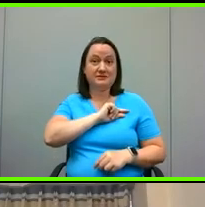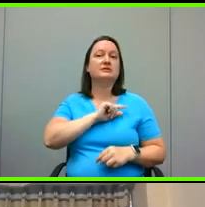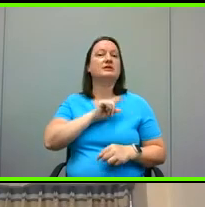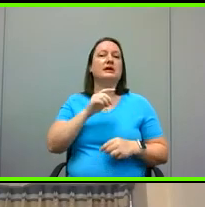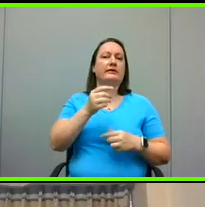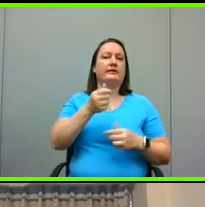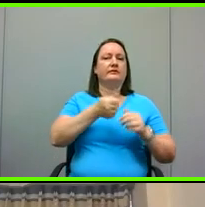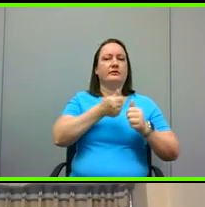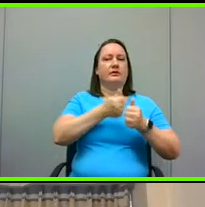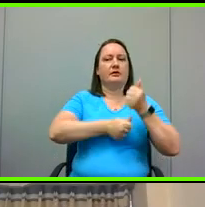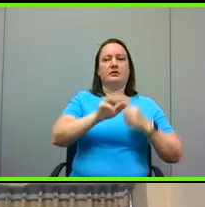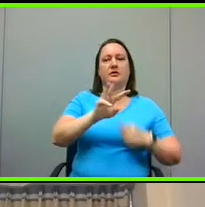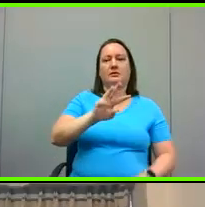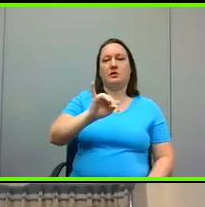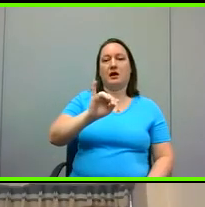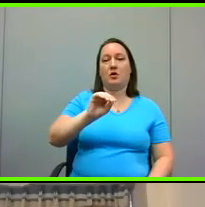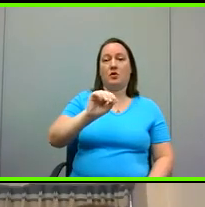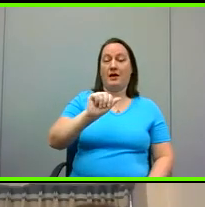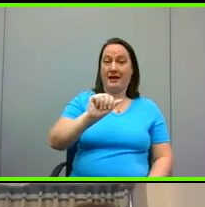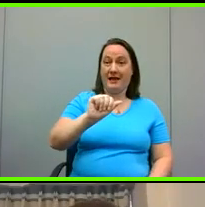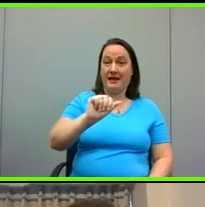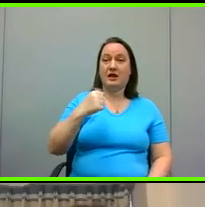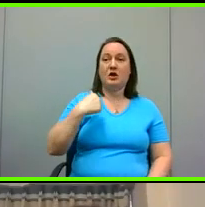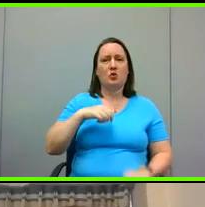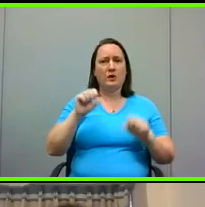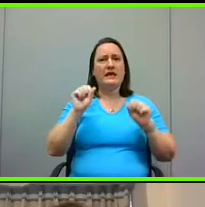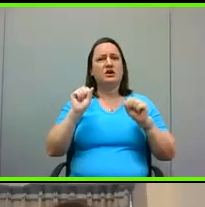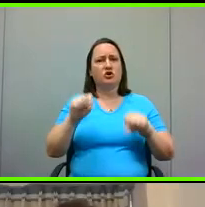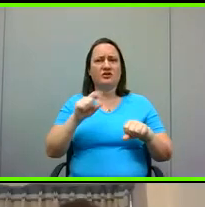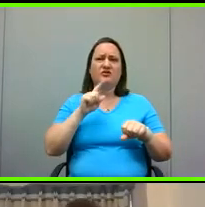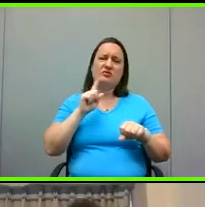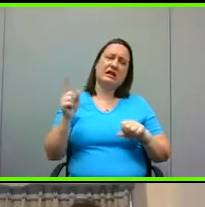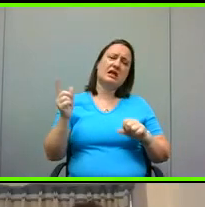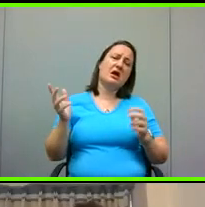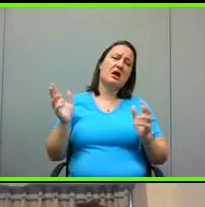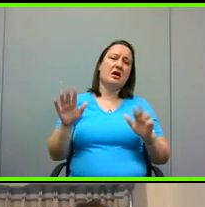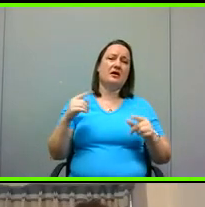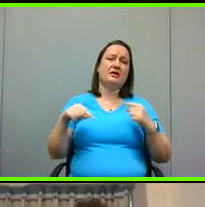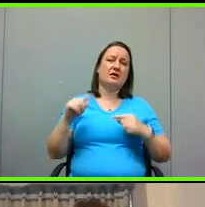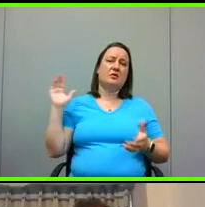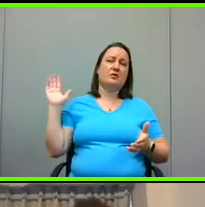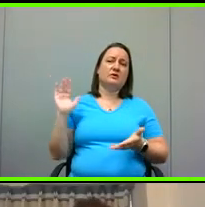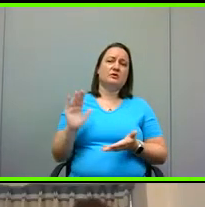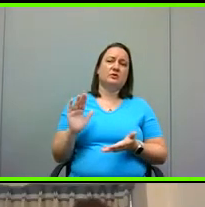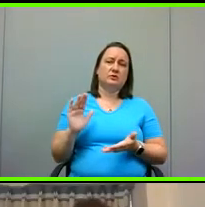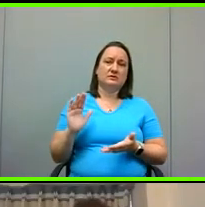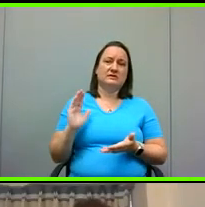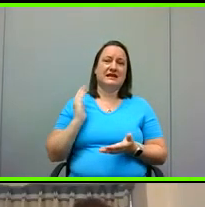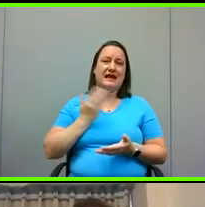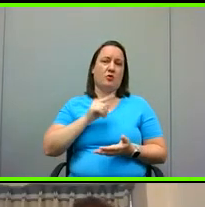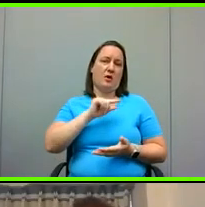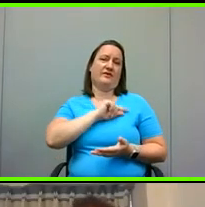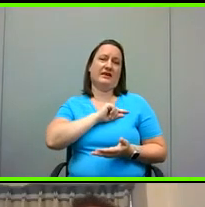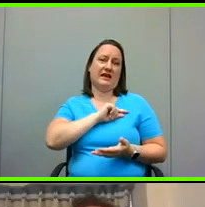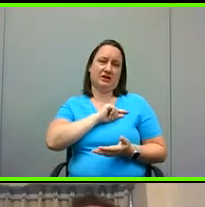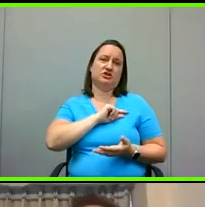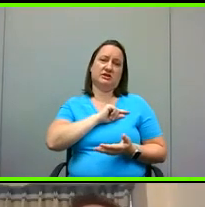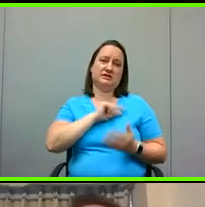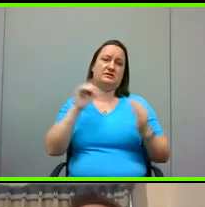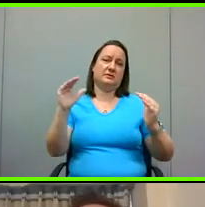law change, we could have really backed up and reduced our qualifications